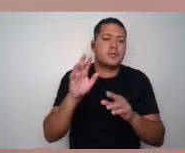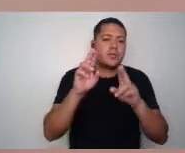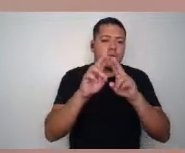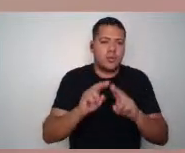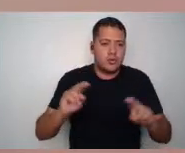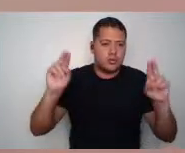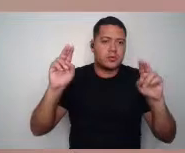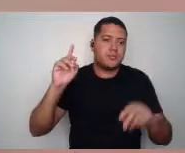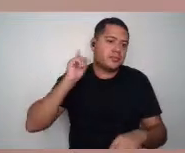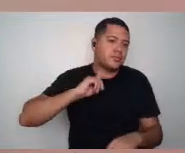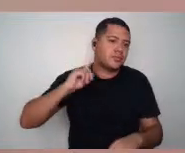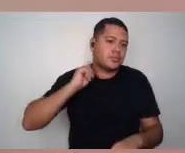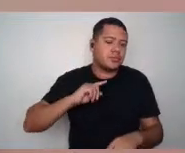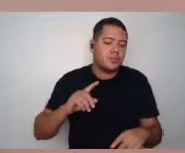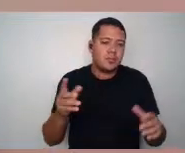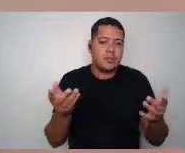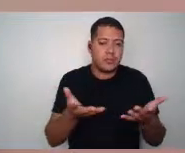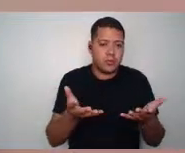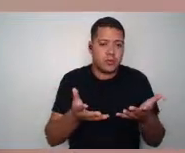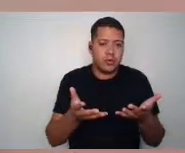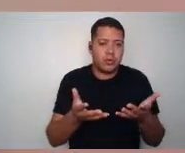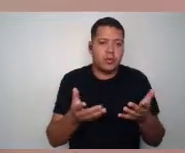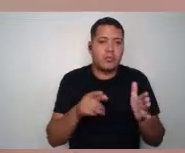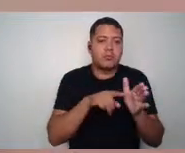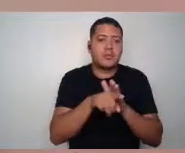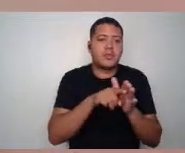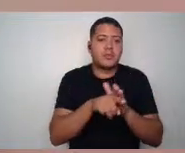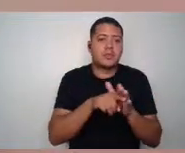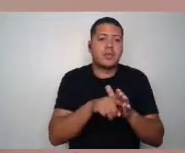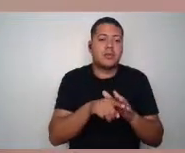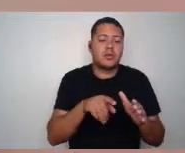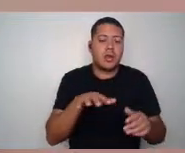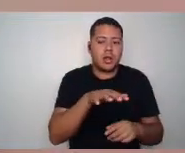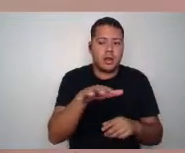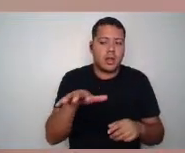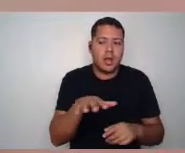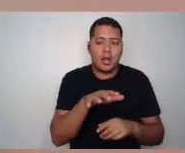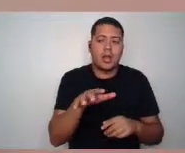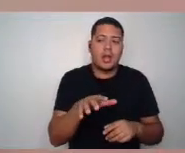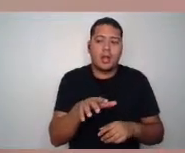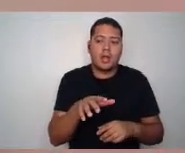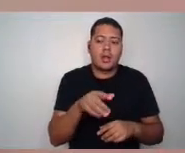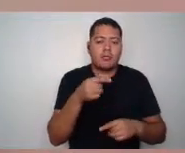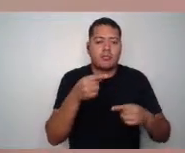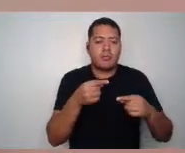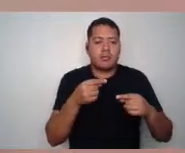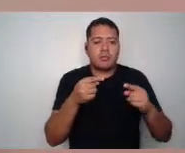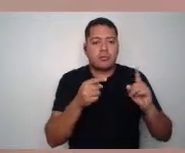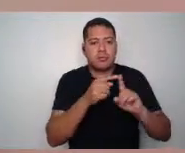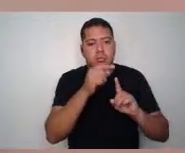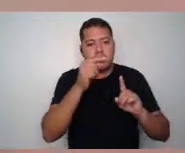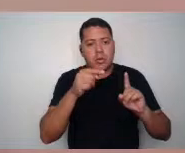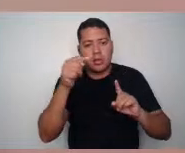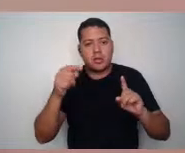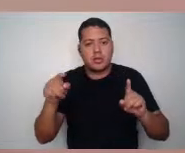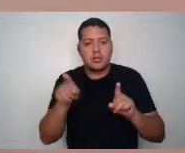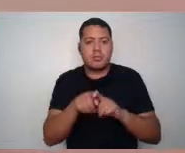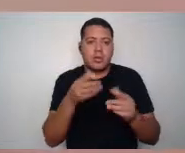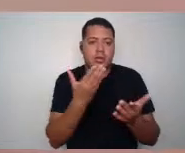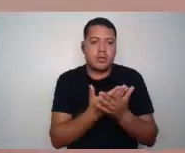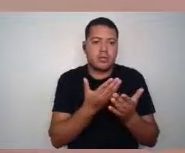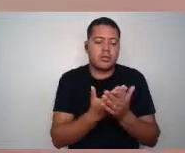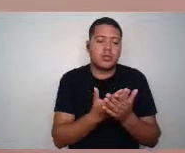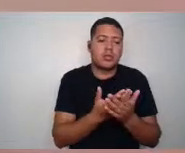and she's also a professor at the University of Minas Gerais. She's currently a researcher in the Labor Studies